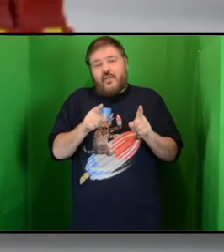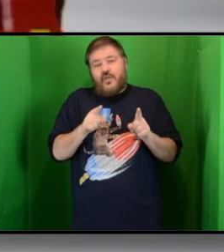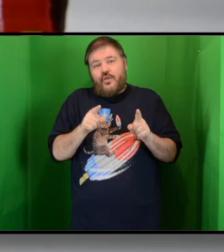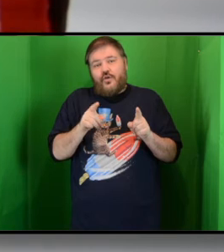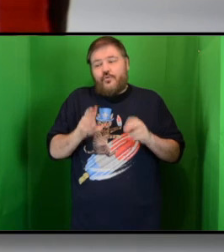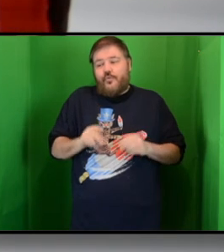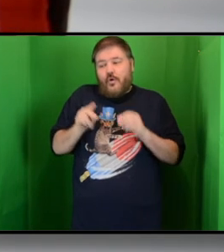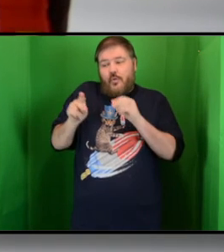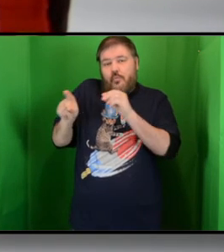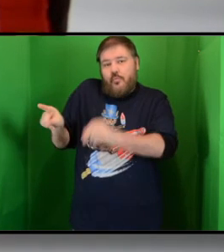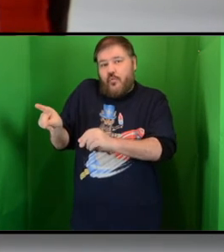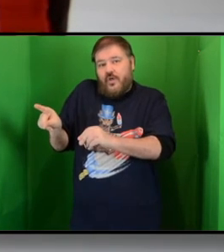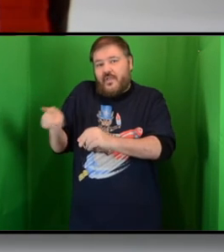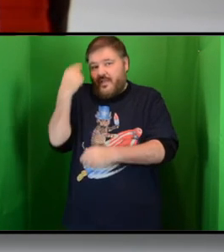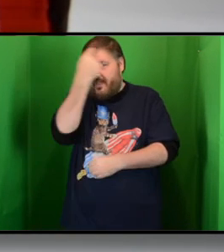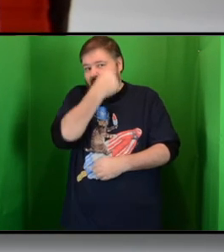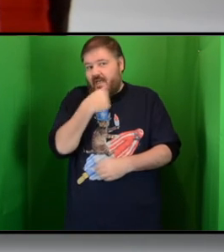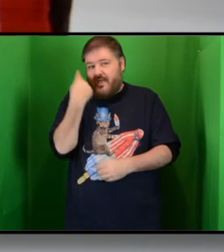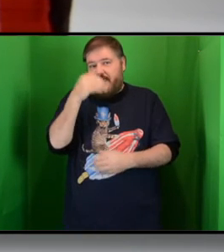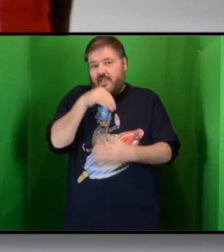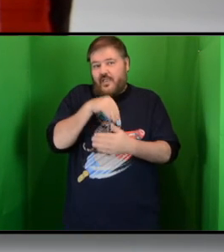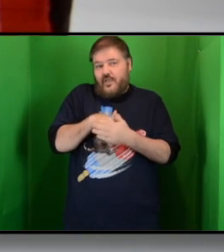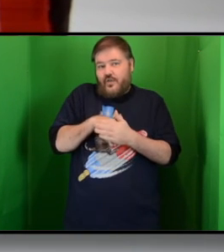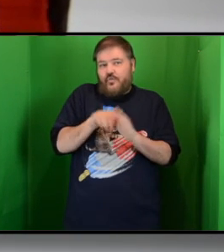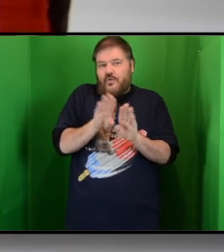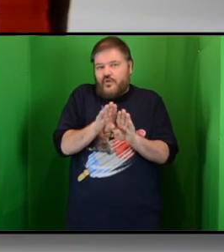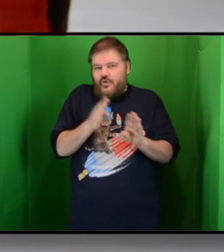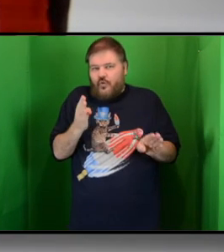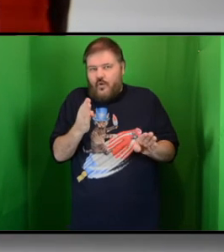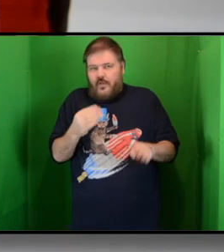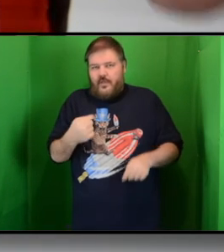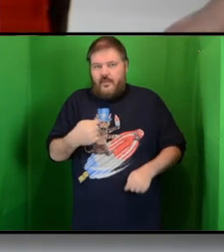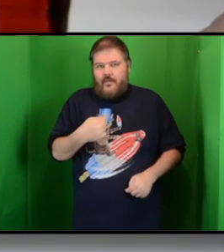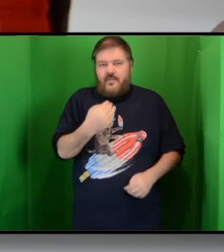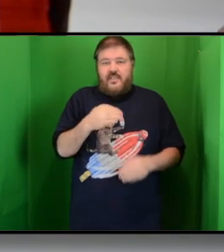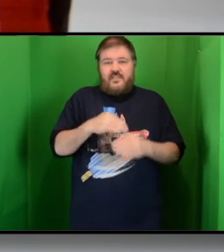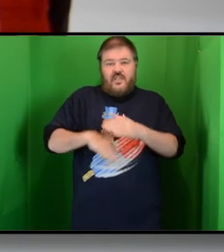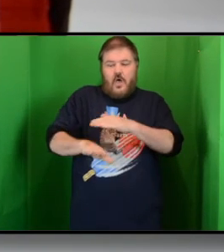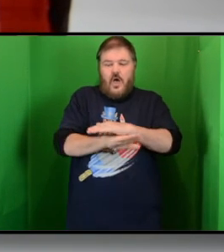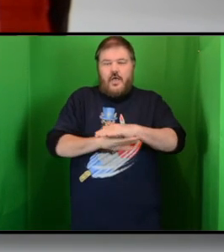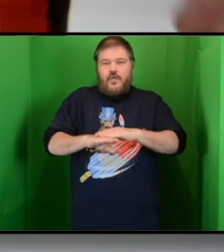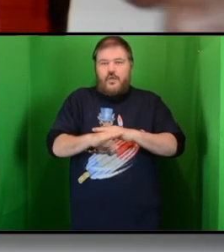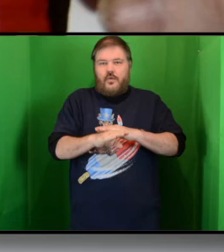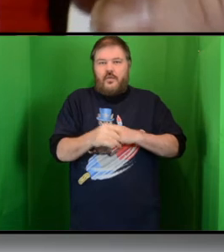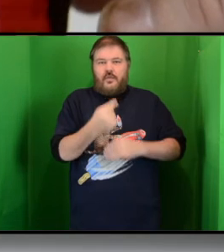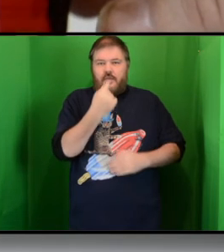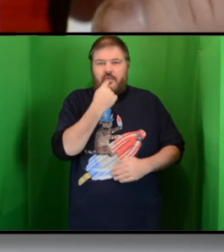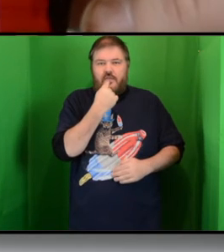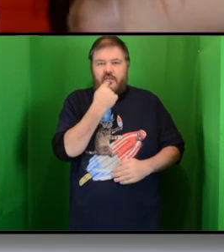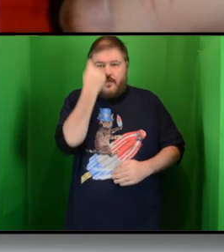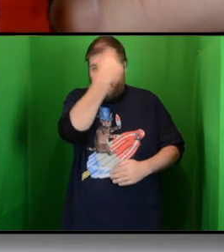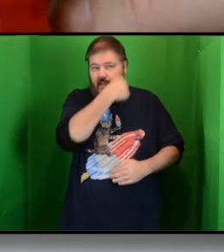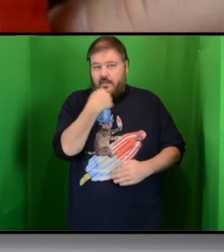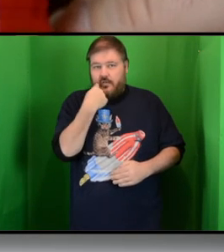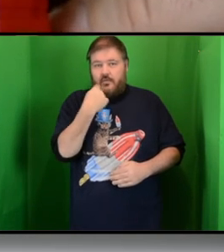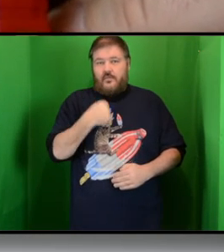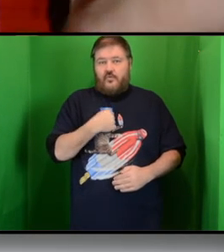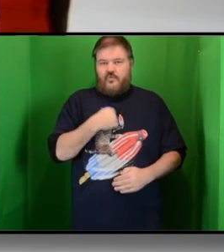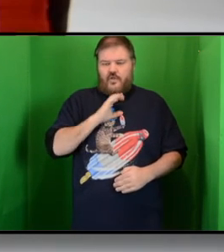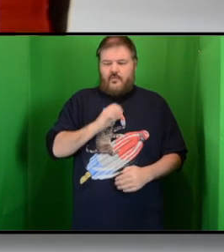wings off the back, which make a nice pair. I think that's a really nice addition. It sort of reminds you of an